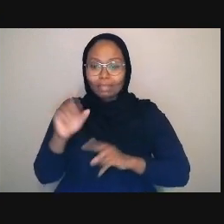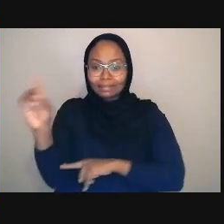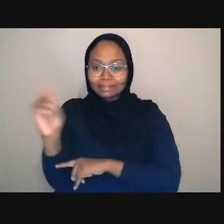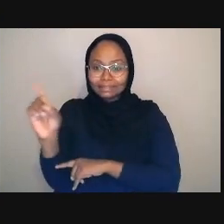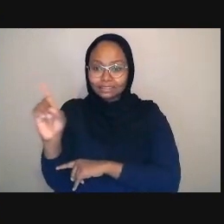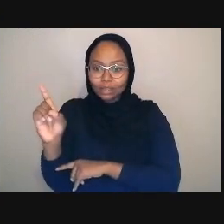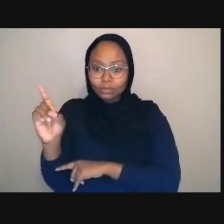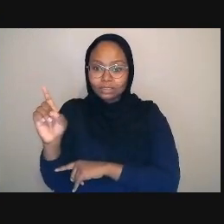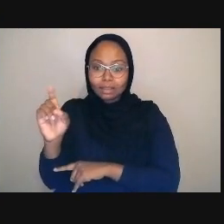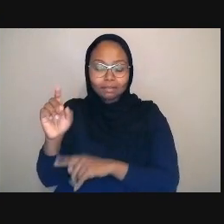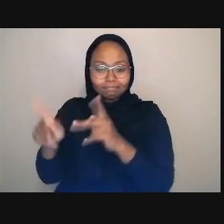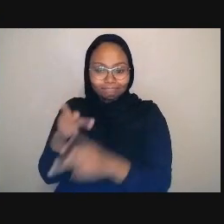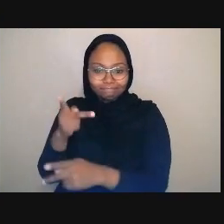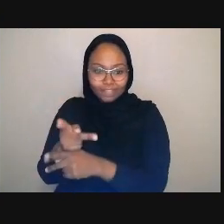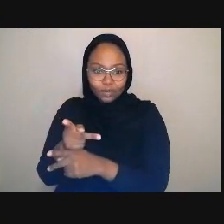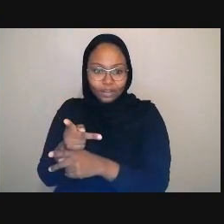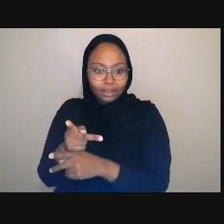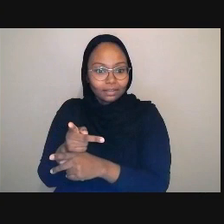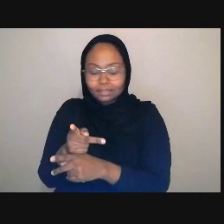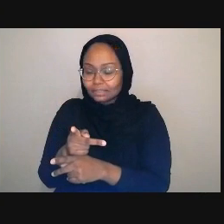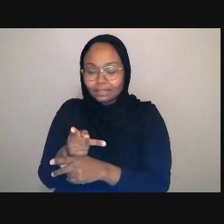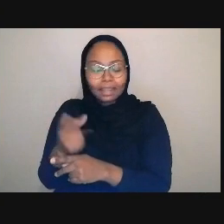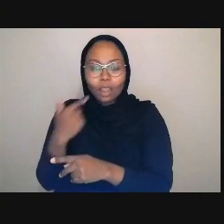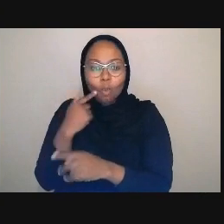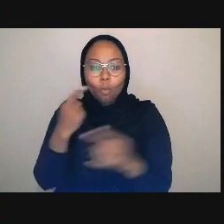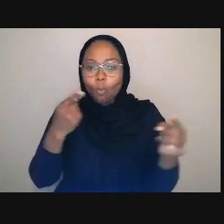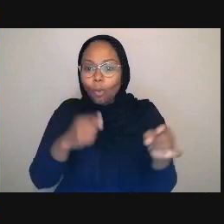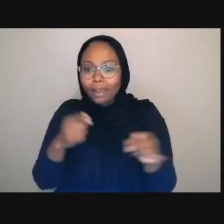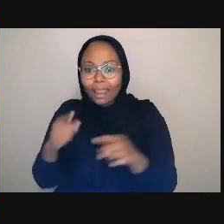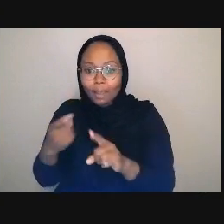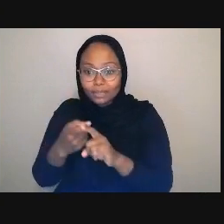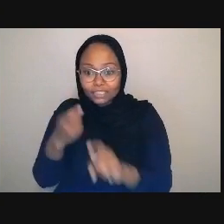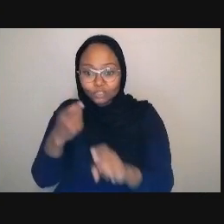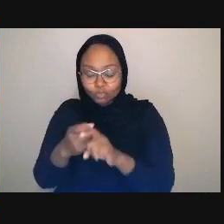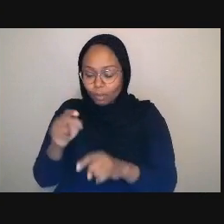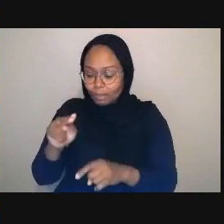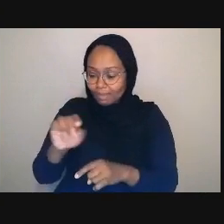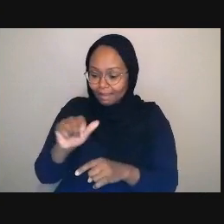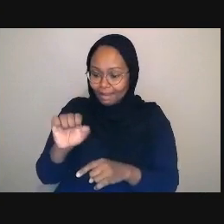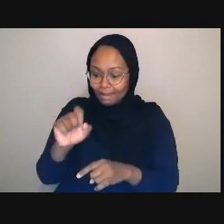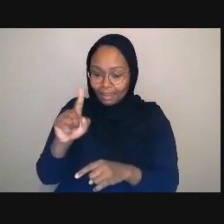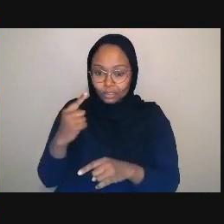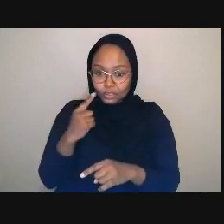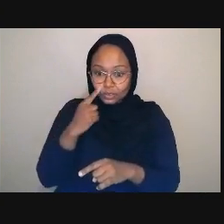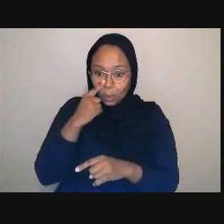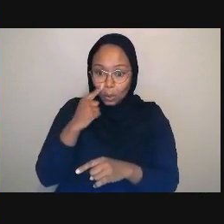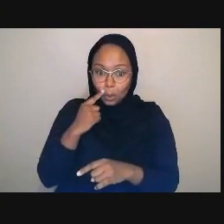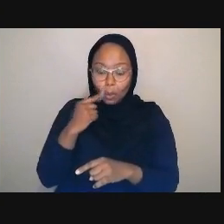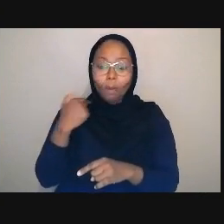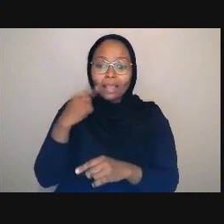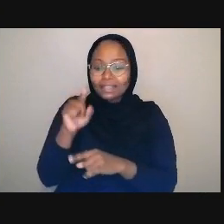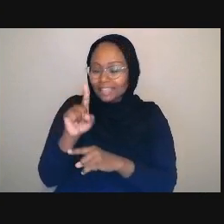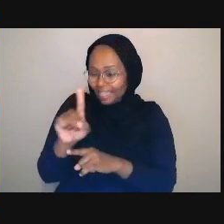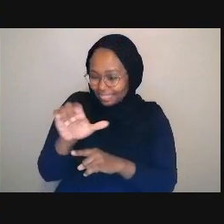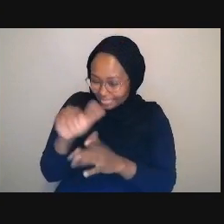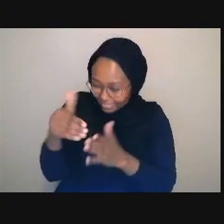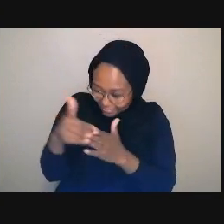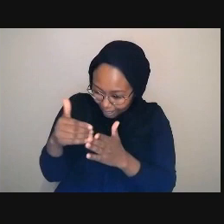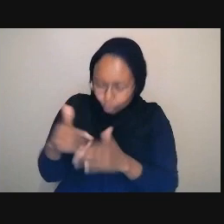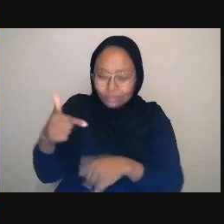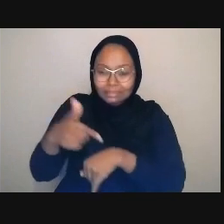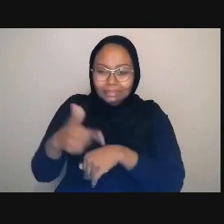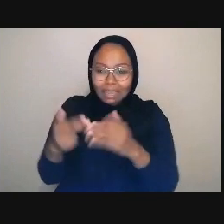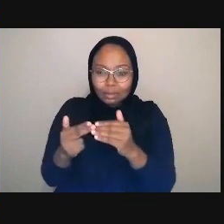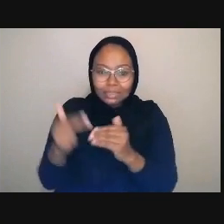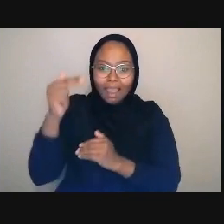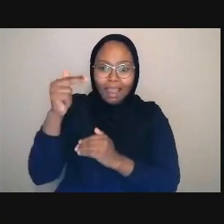viral load that you can determine from the nasopharynx is about 1,000 times higher than the viral